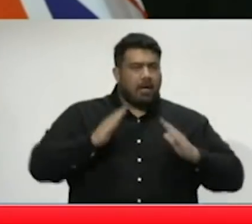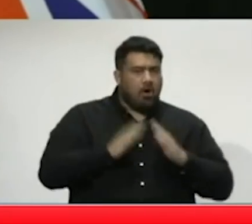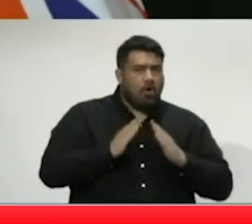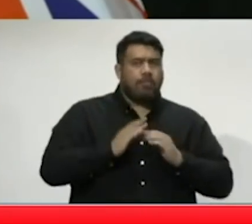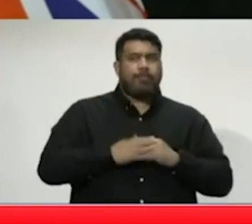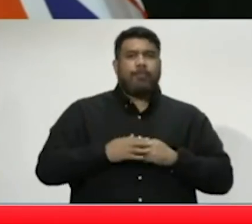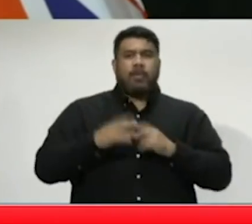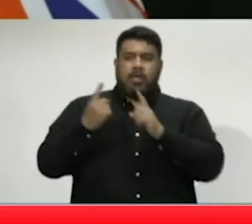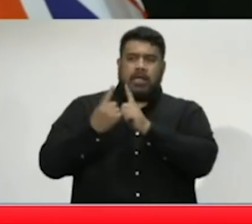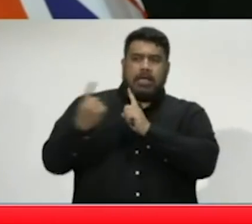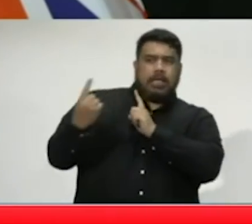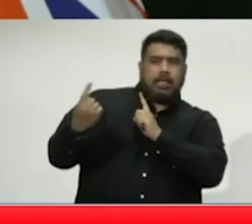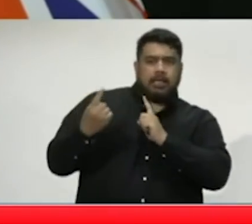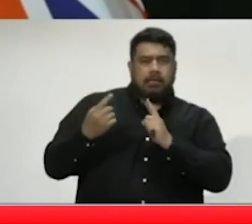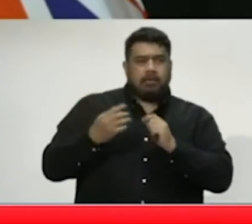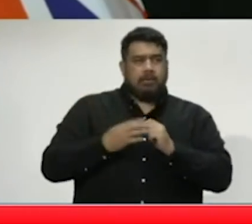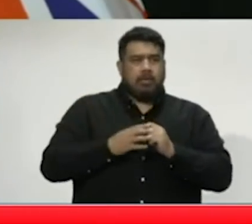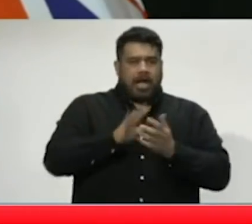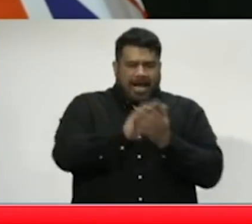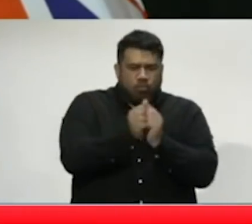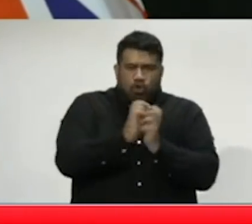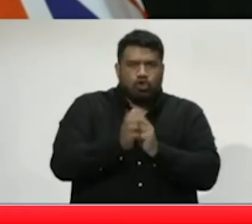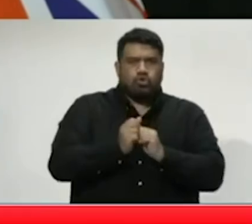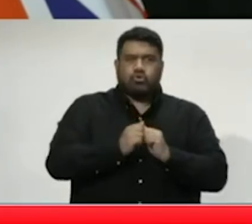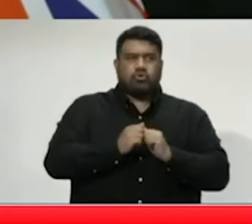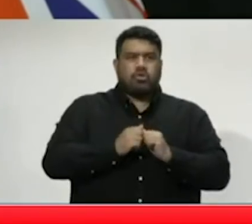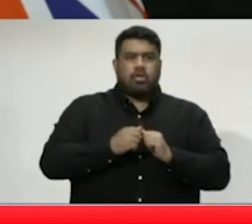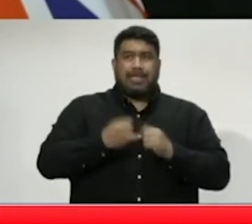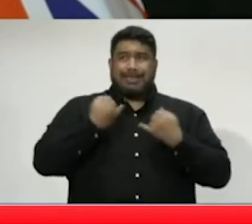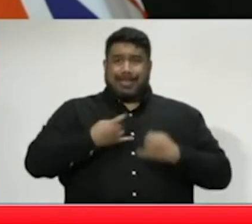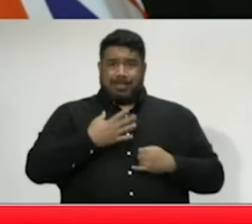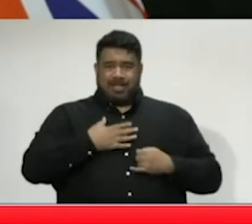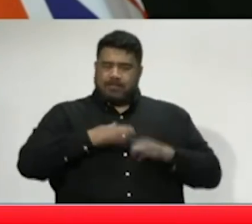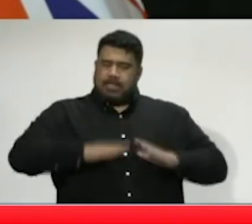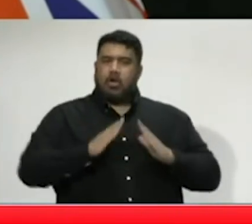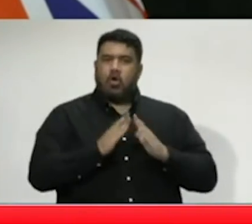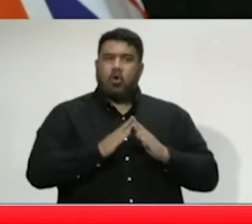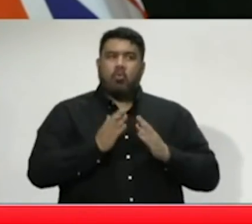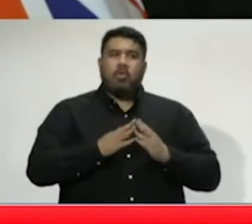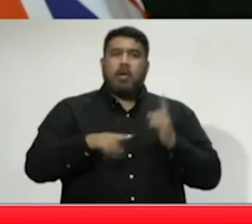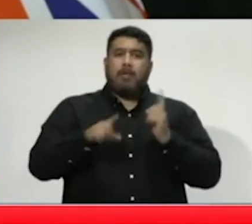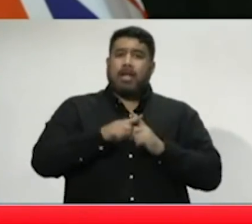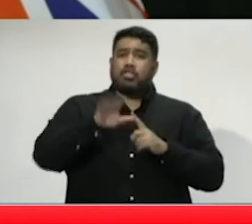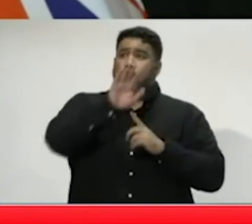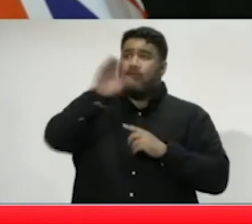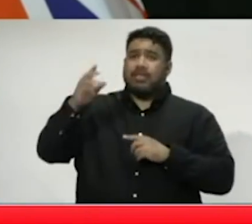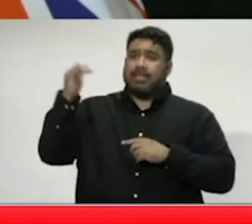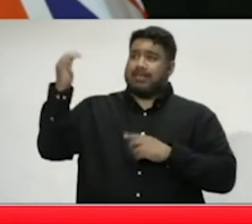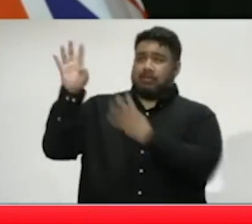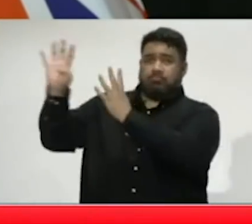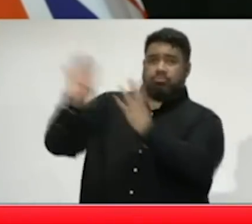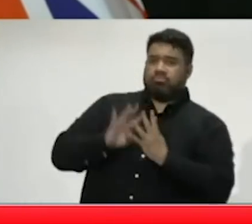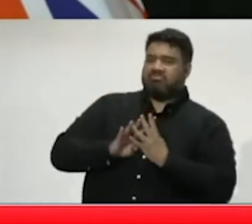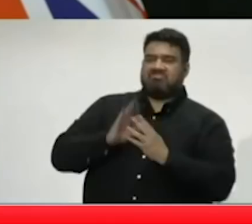even mildly sick, regular hand washing, and tight measures at the border to stop new cases coming in.